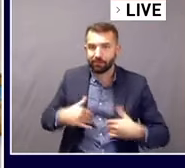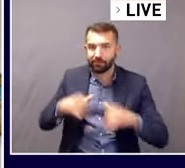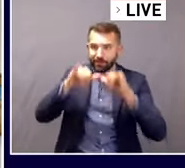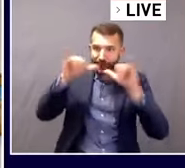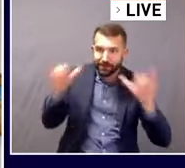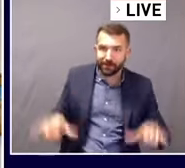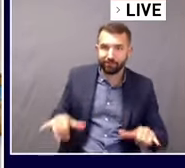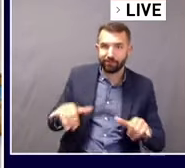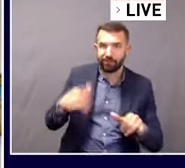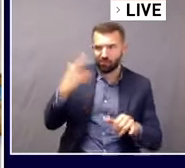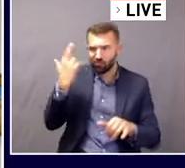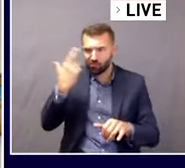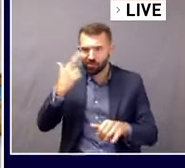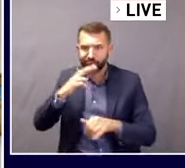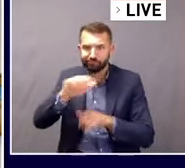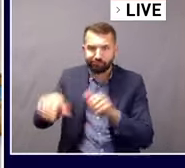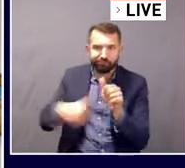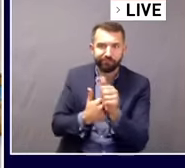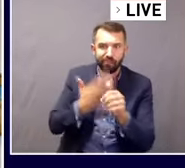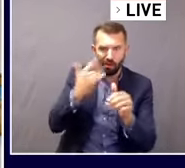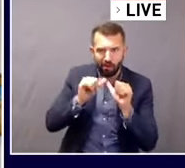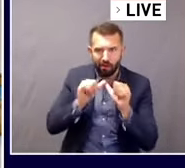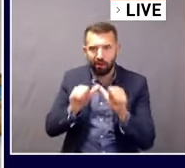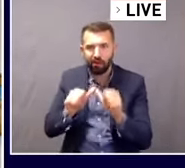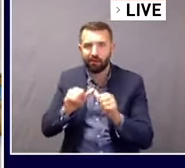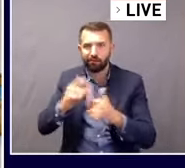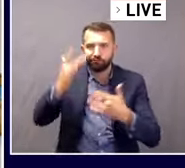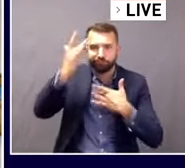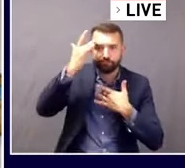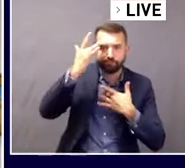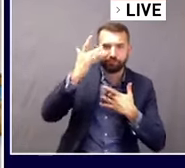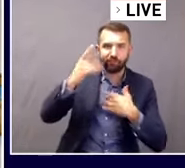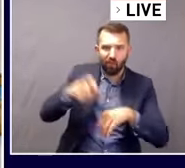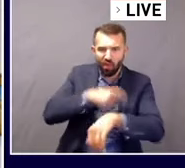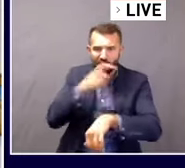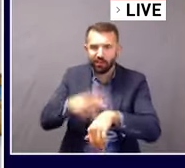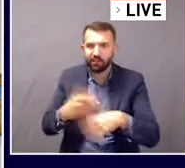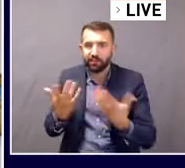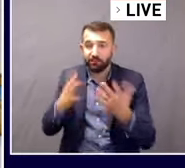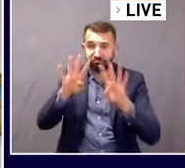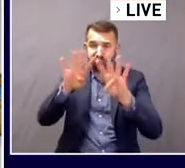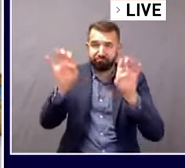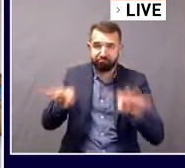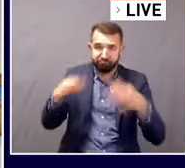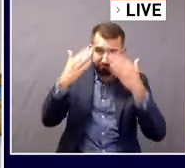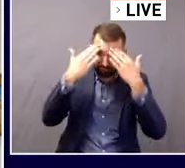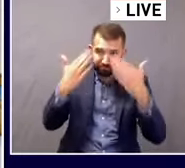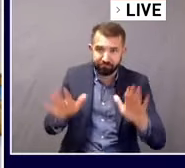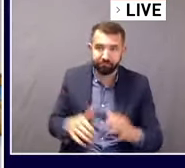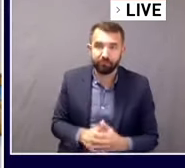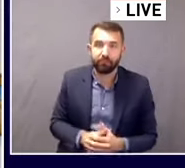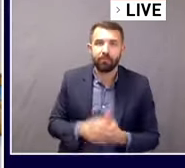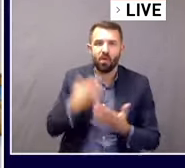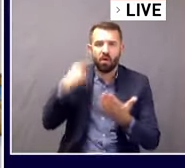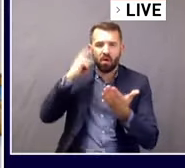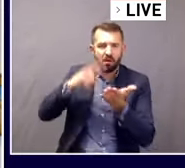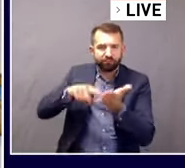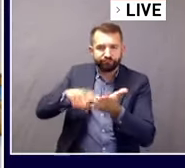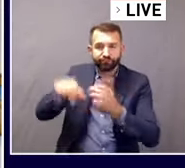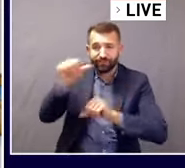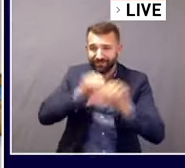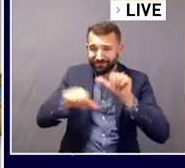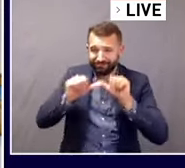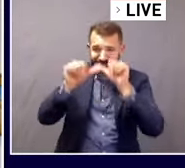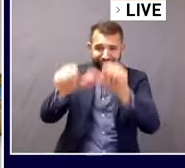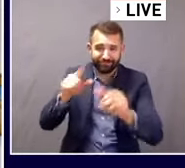someone maintaining their symptom levels for a long period of time. I know that that's an area of scientific research, but again, I